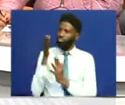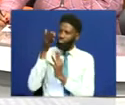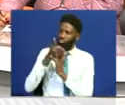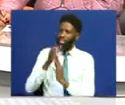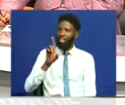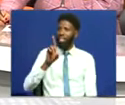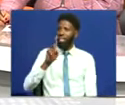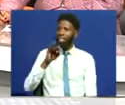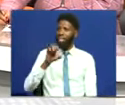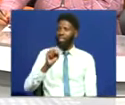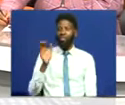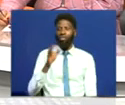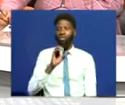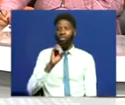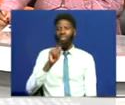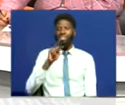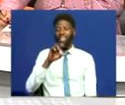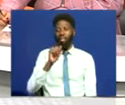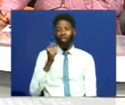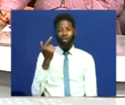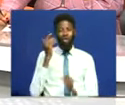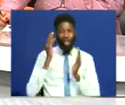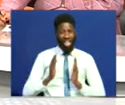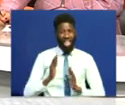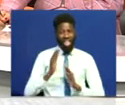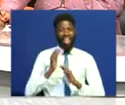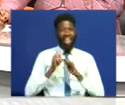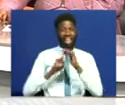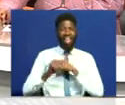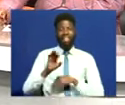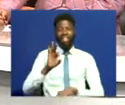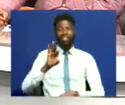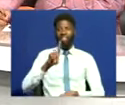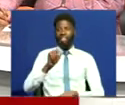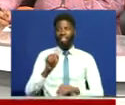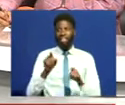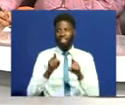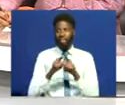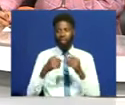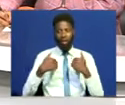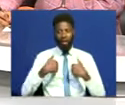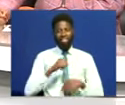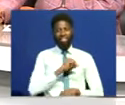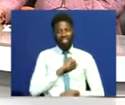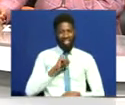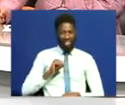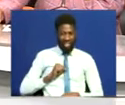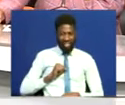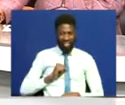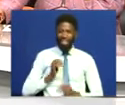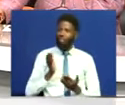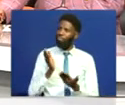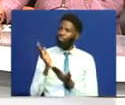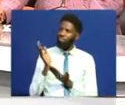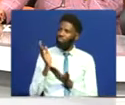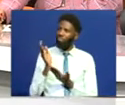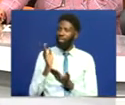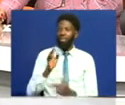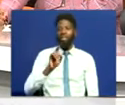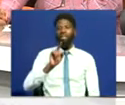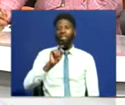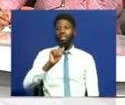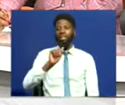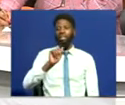FIDA Kenya. And finally, we do have a legislative in the House, that is Senator Tabitha Mutinda, to talk about some of these